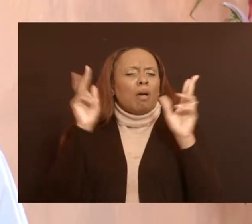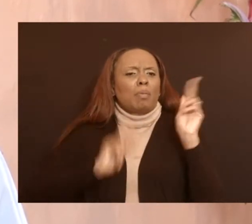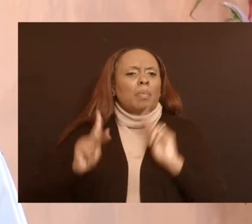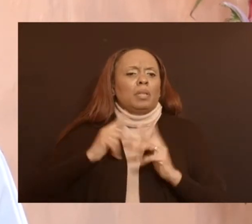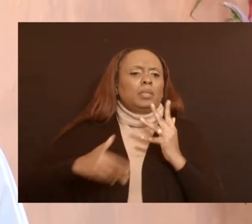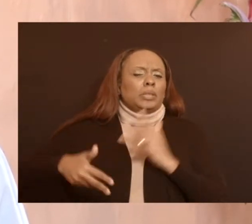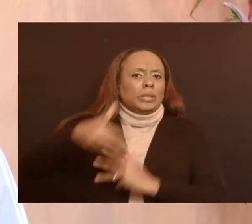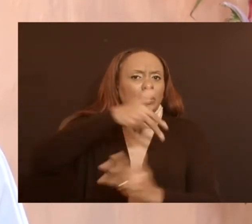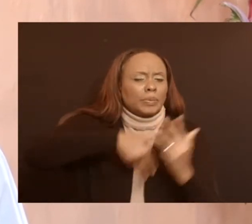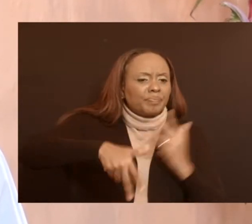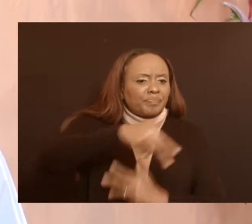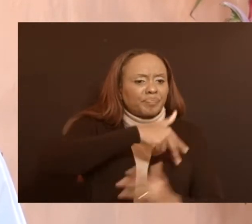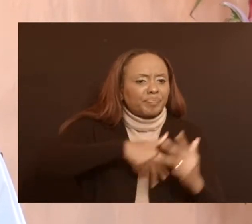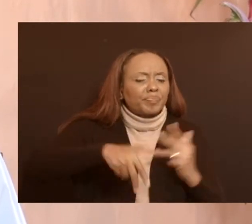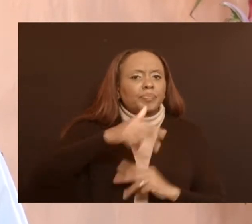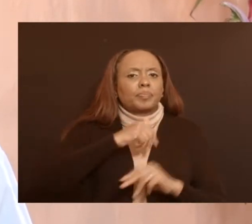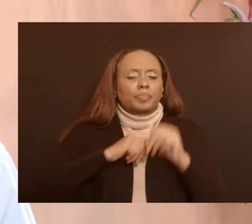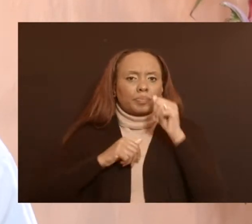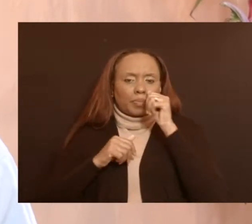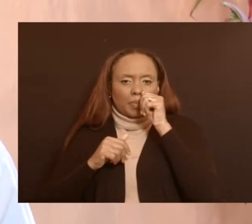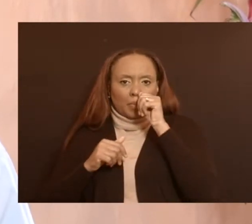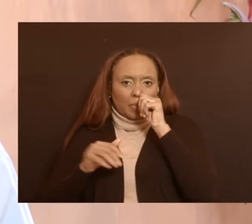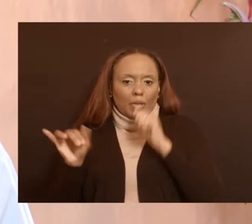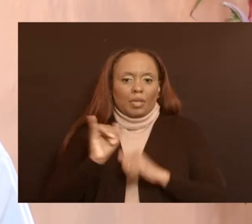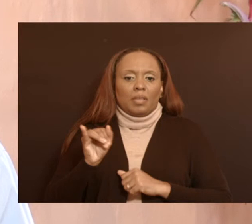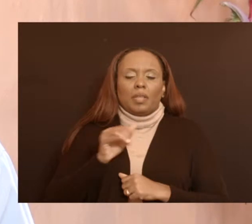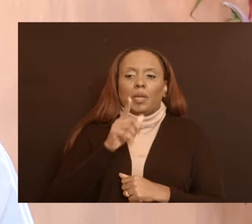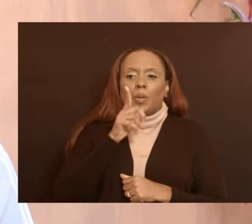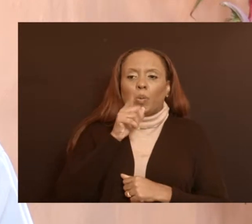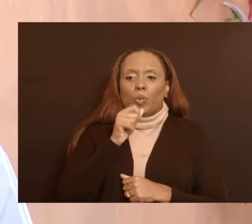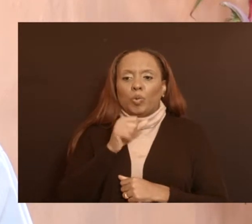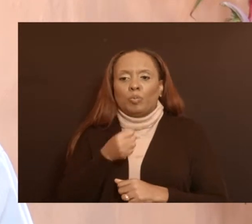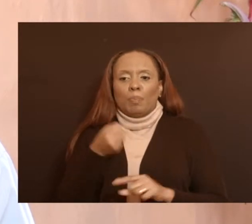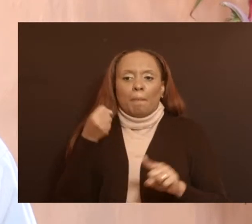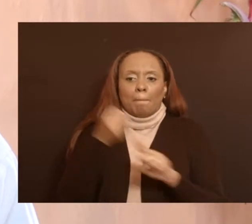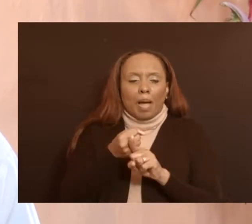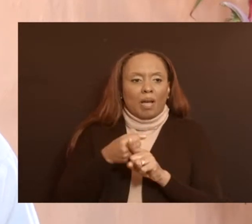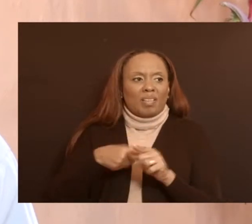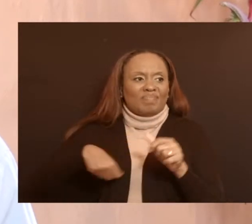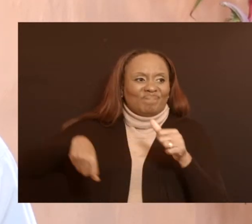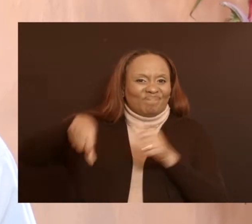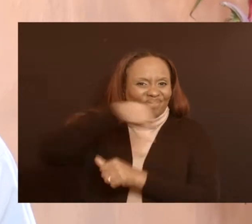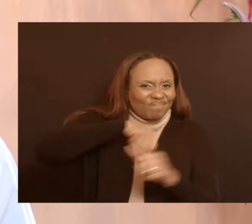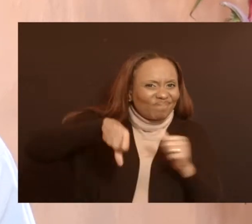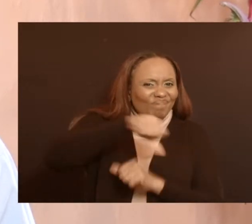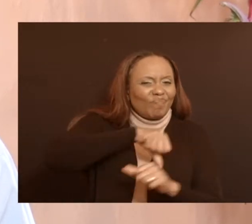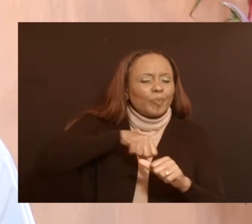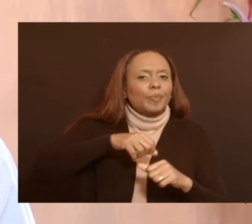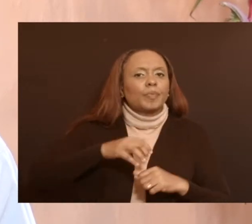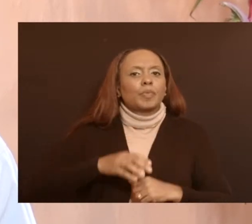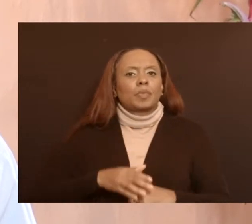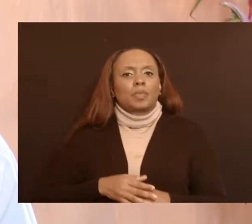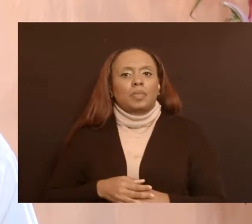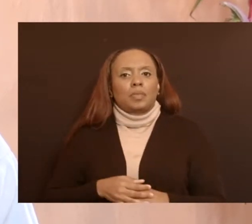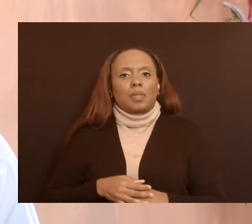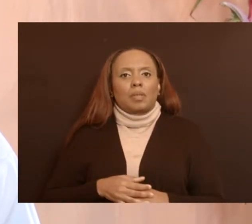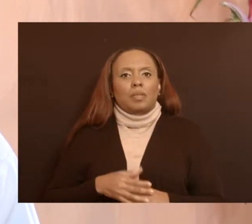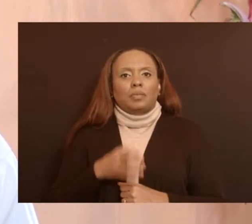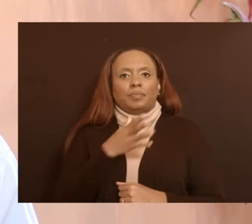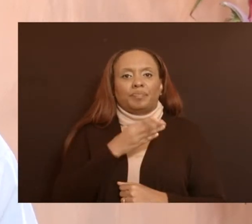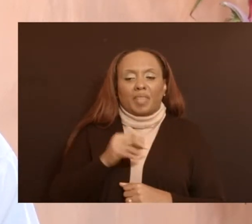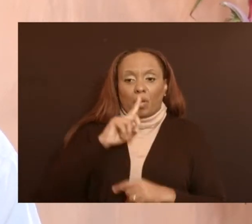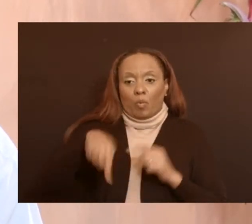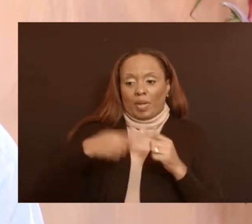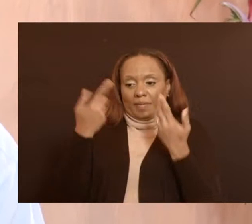other words, considered to be primary primary contacts, and the testing of